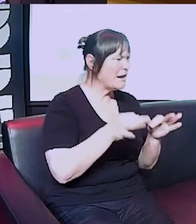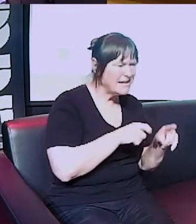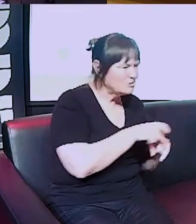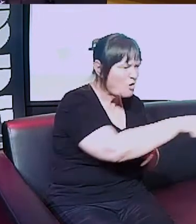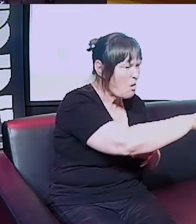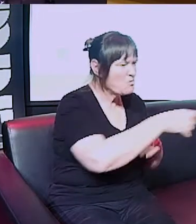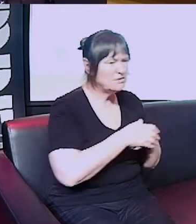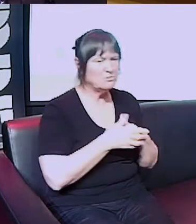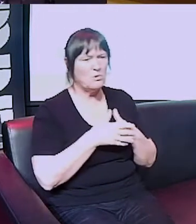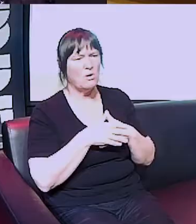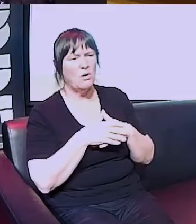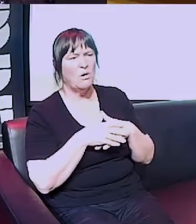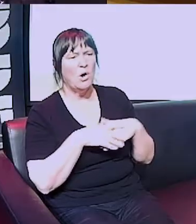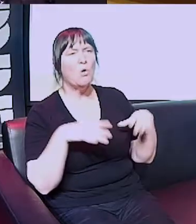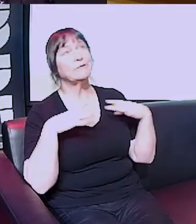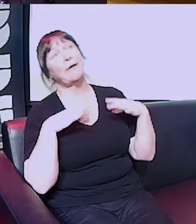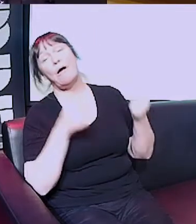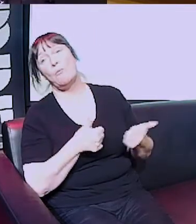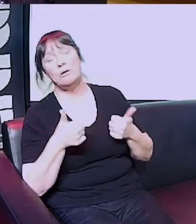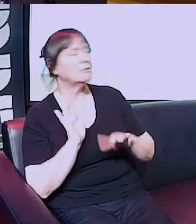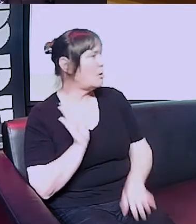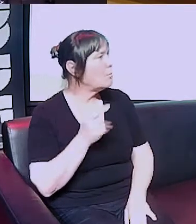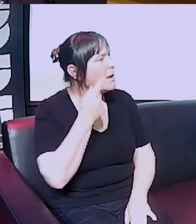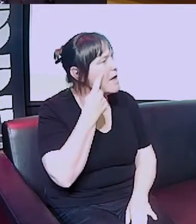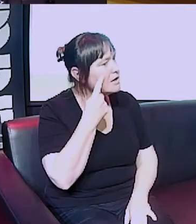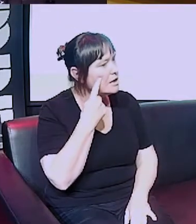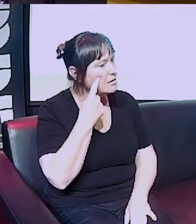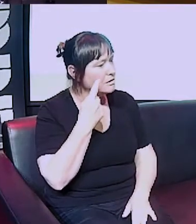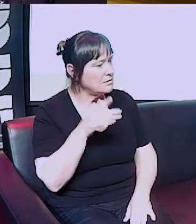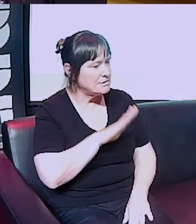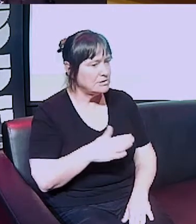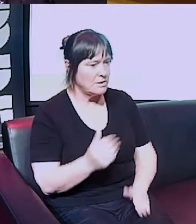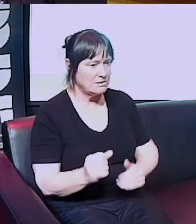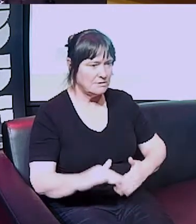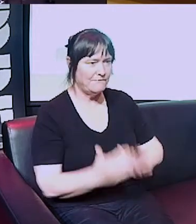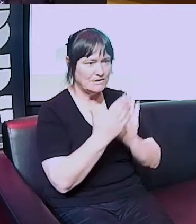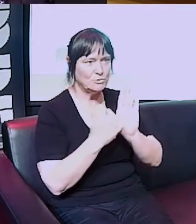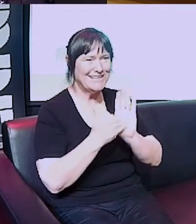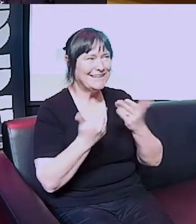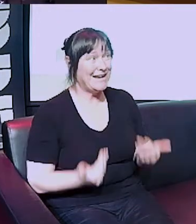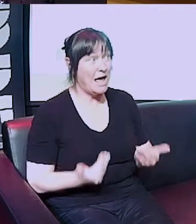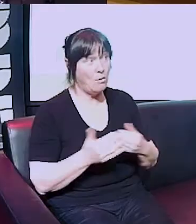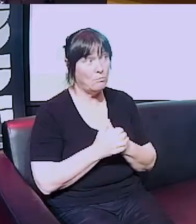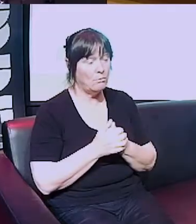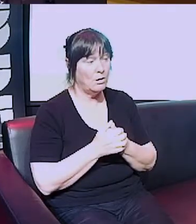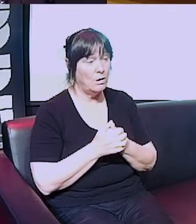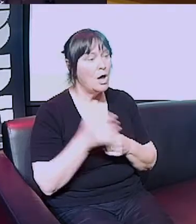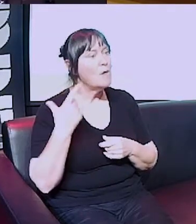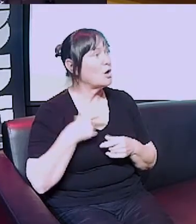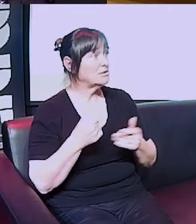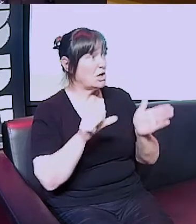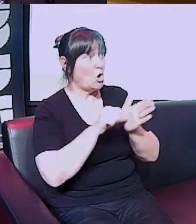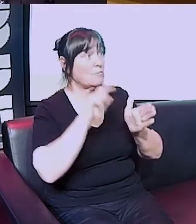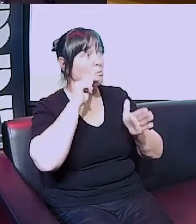or resting on our laurels. We're looking at situations that are facing New Zealand now. As we face a recession,